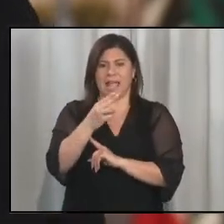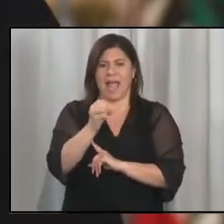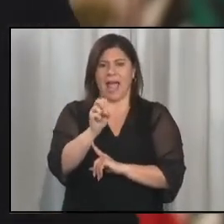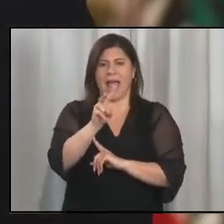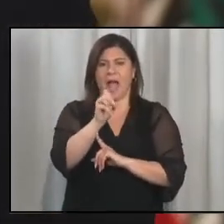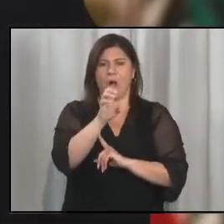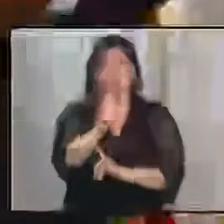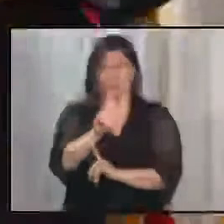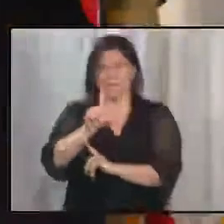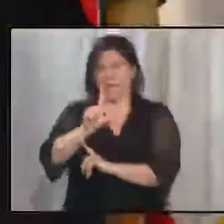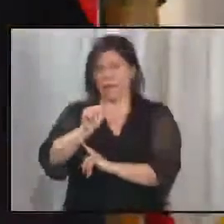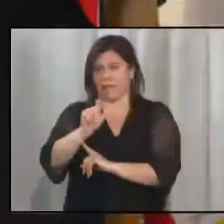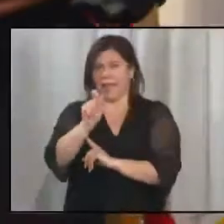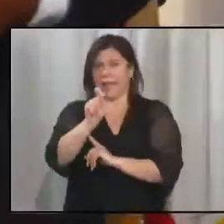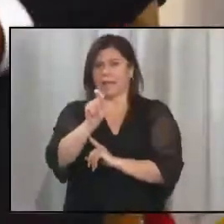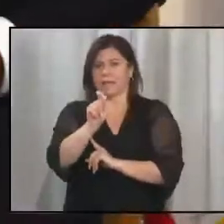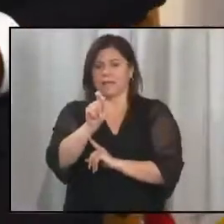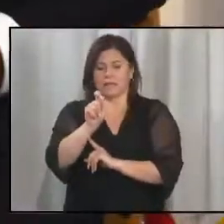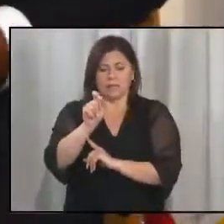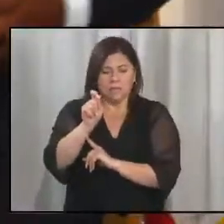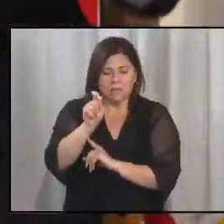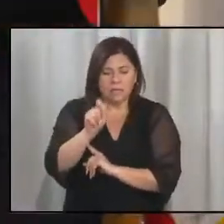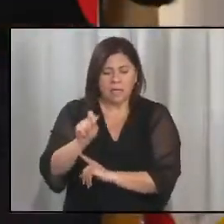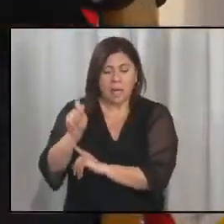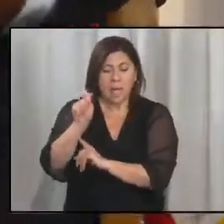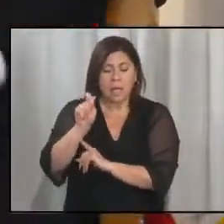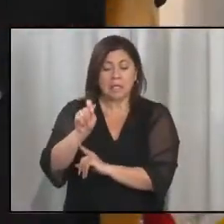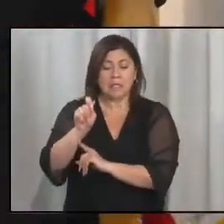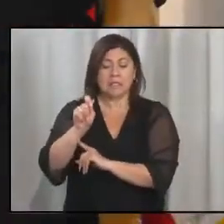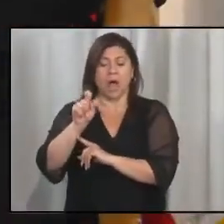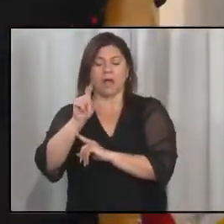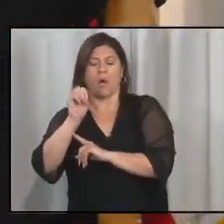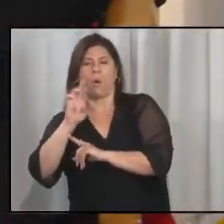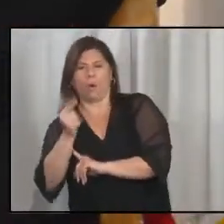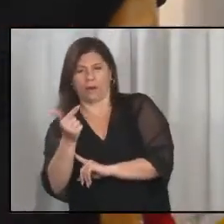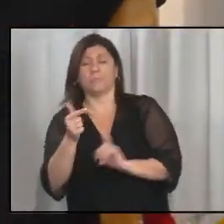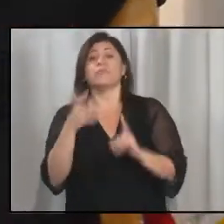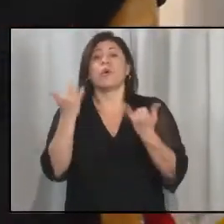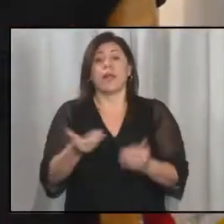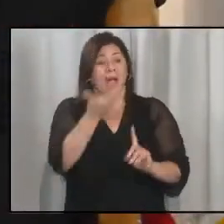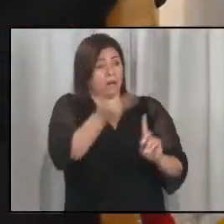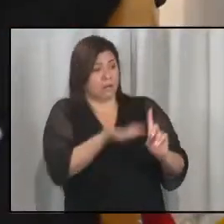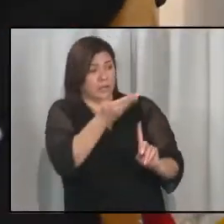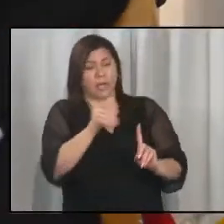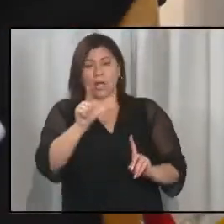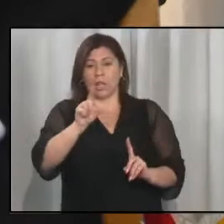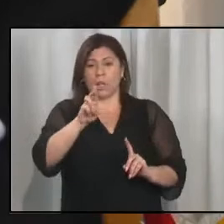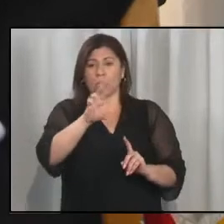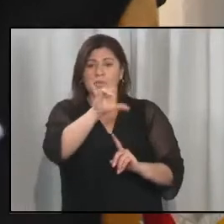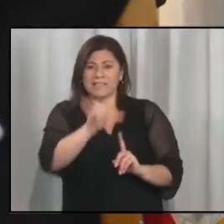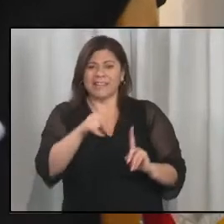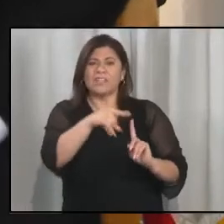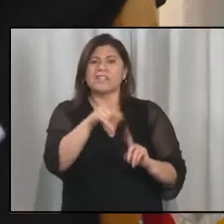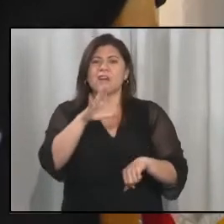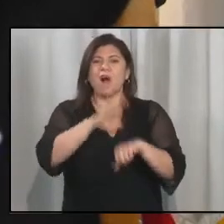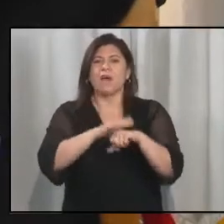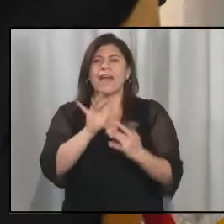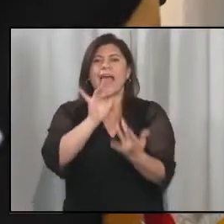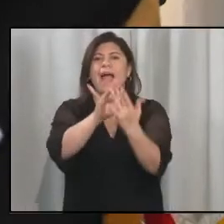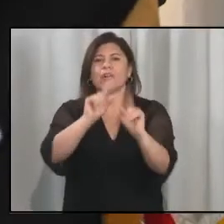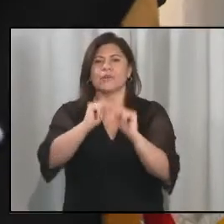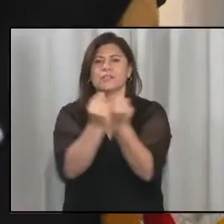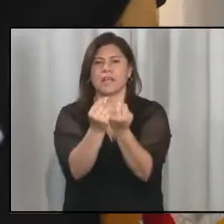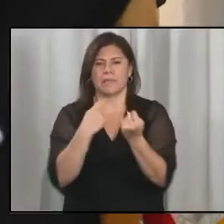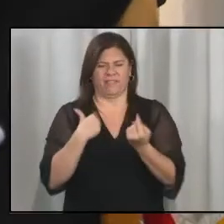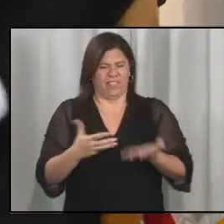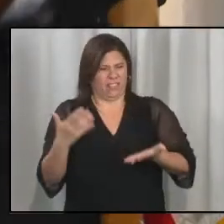stayhousedla.org. Now, we're going to go to Lucy, who's on our outreach team. I had an opportunity to meet